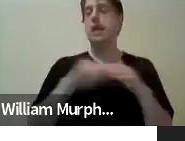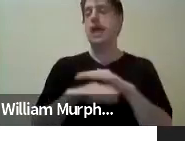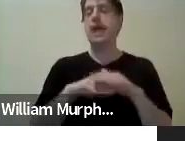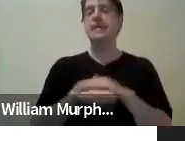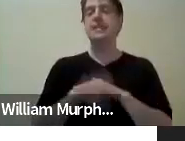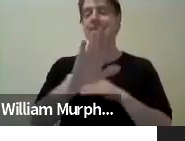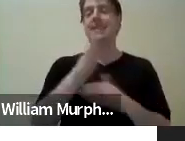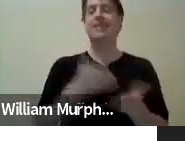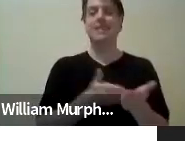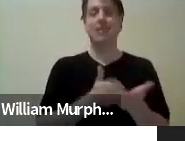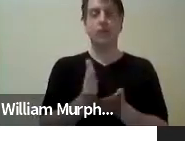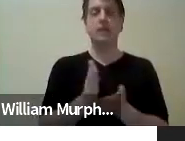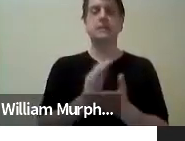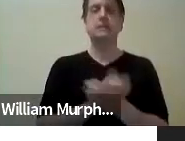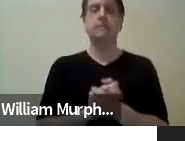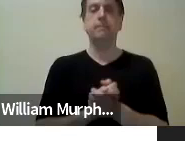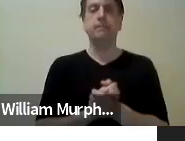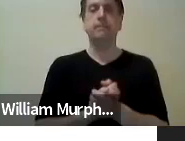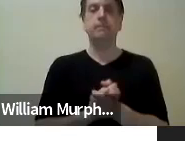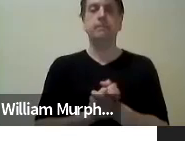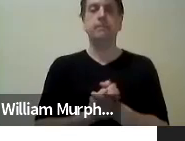rights.